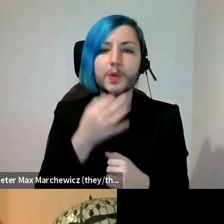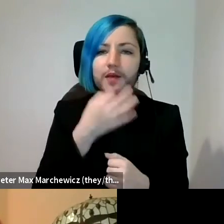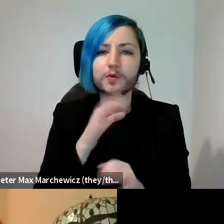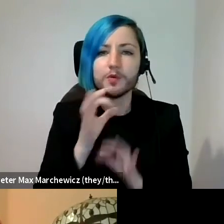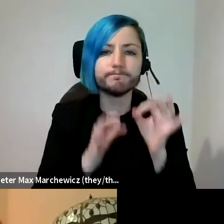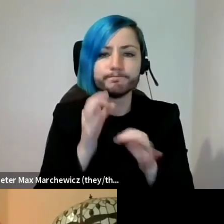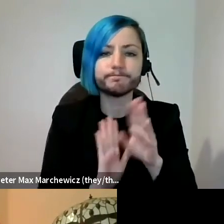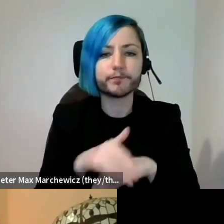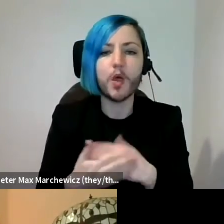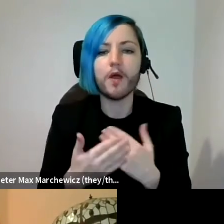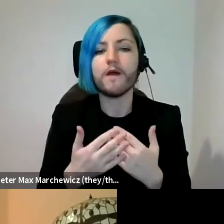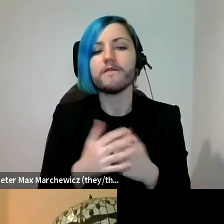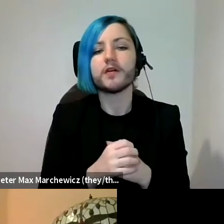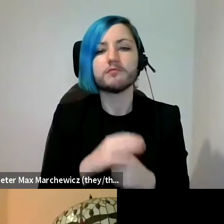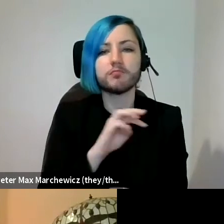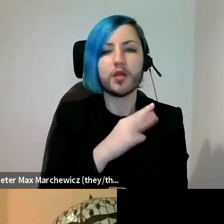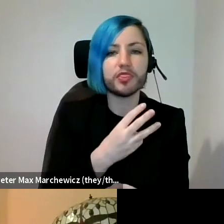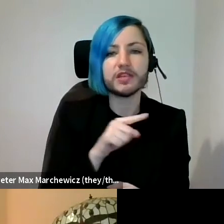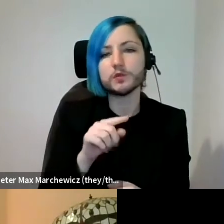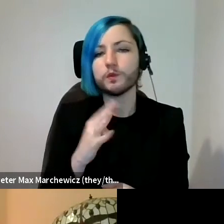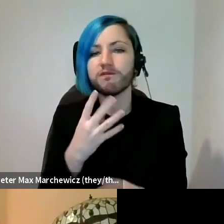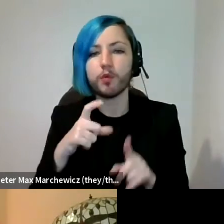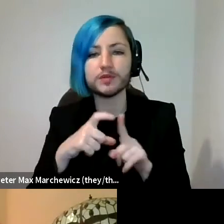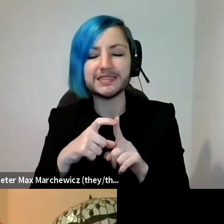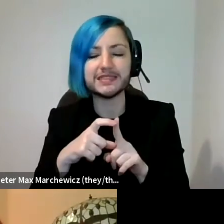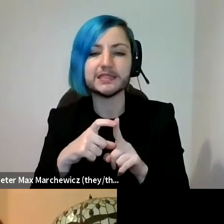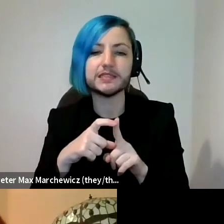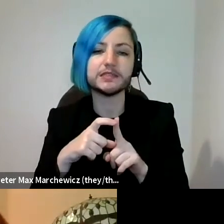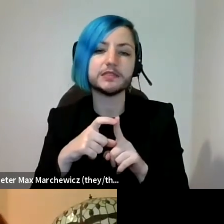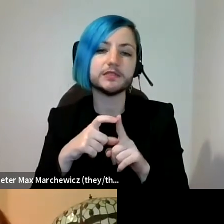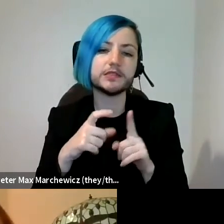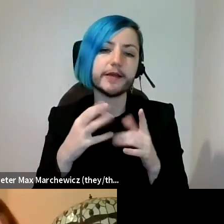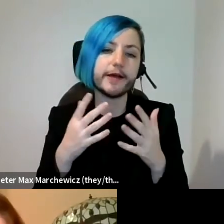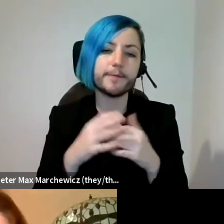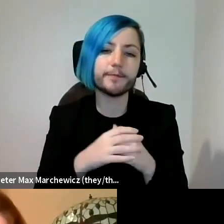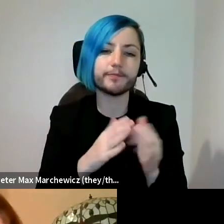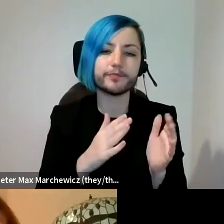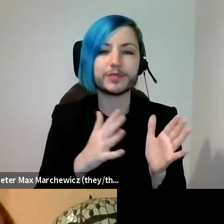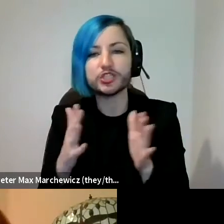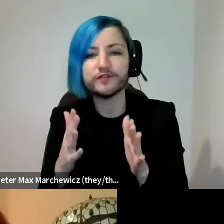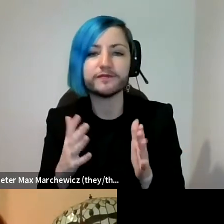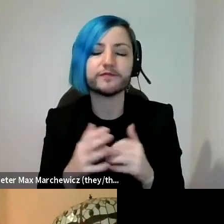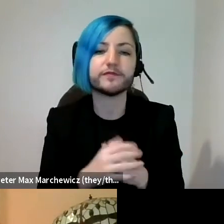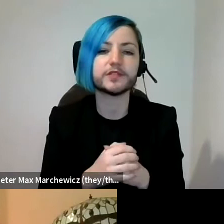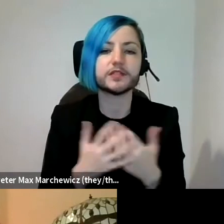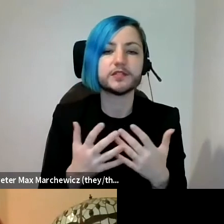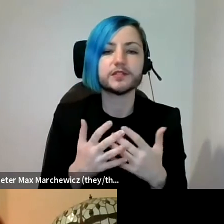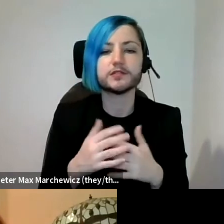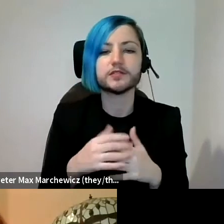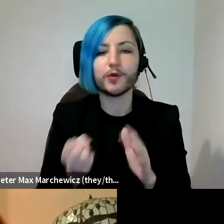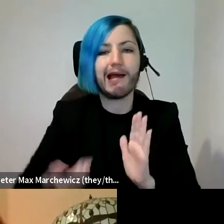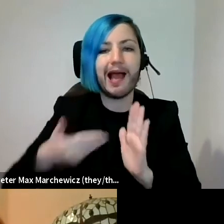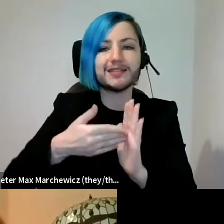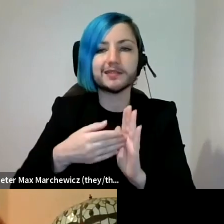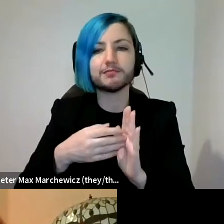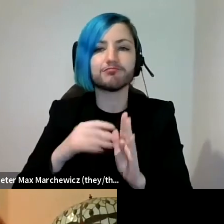sort of 3 to 4 dimensional sort of shift, and in terms of thinking of tacking on a 4th